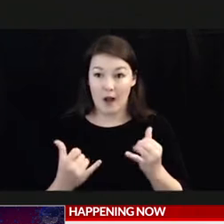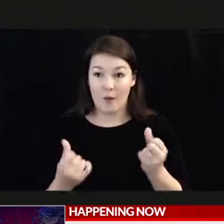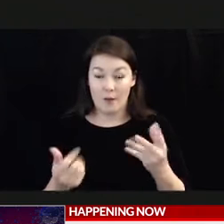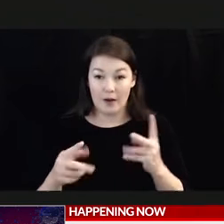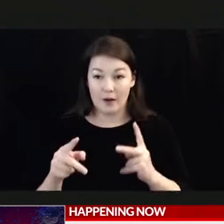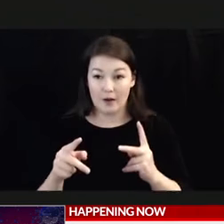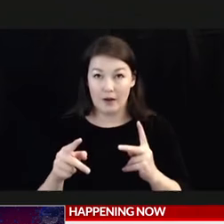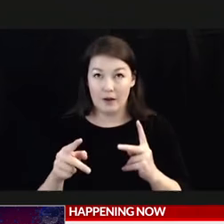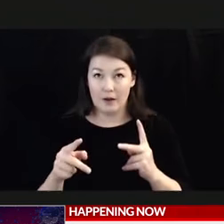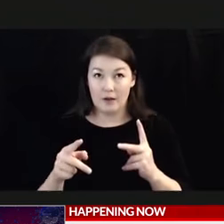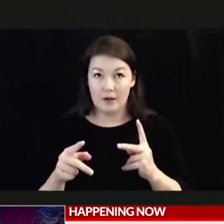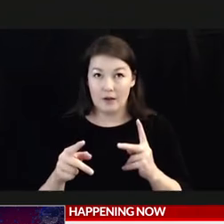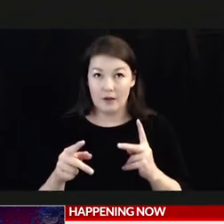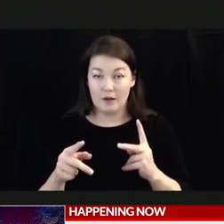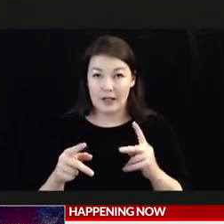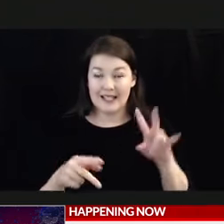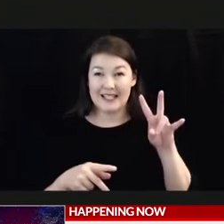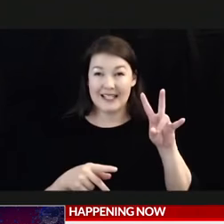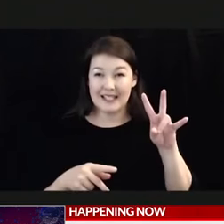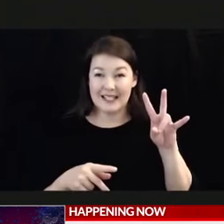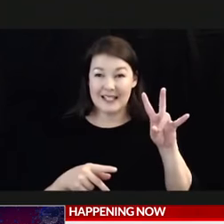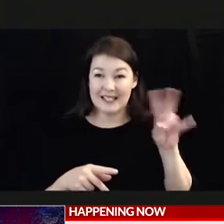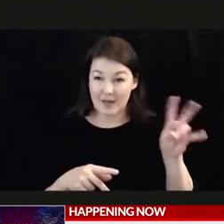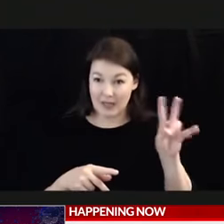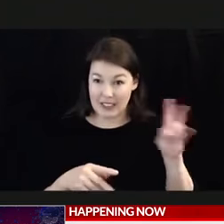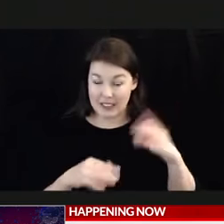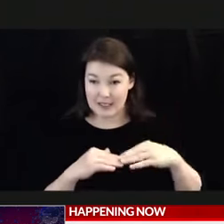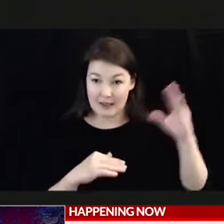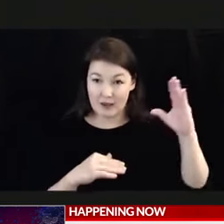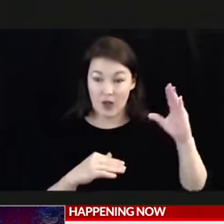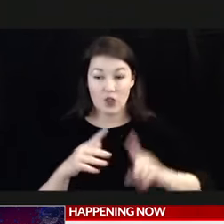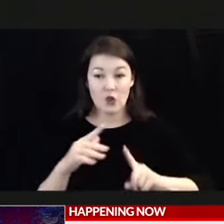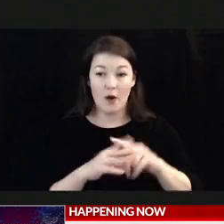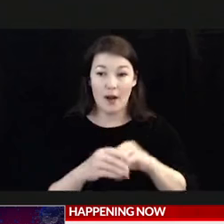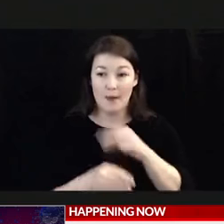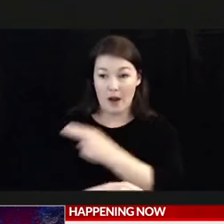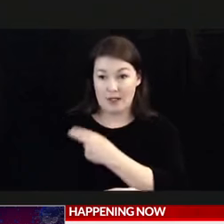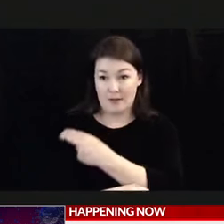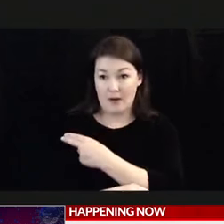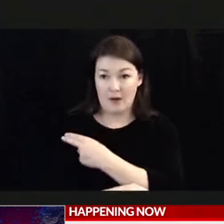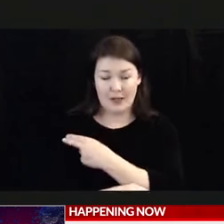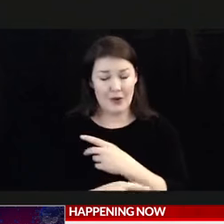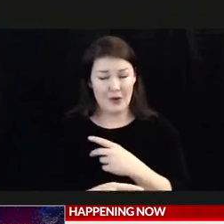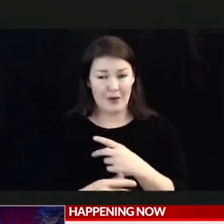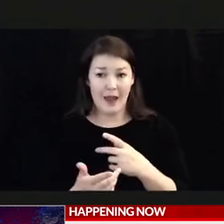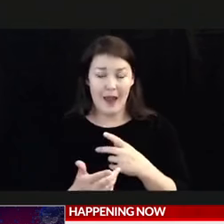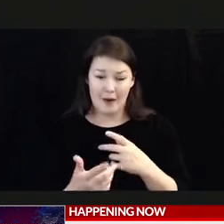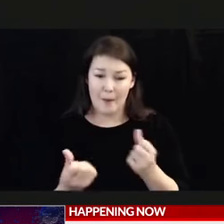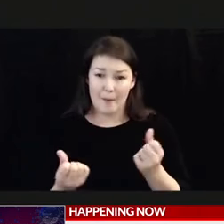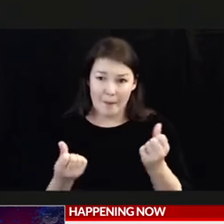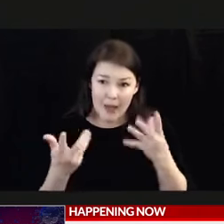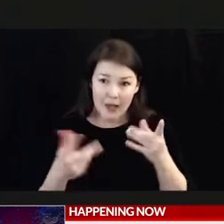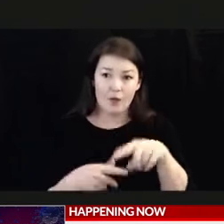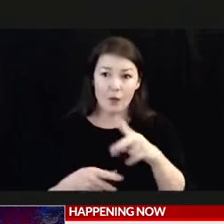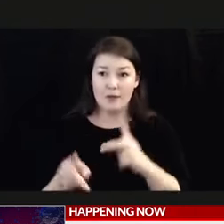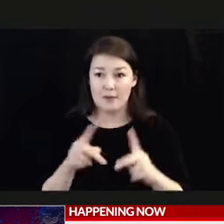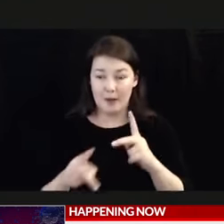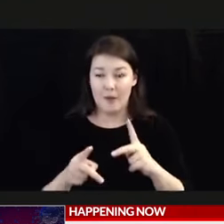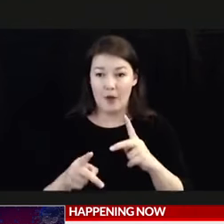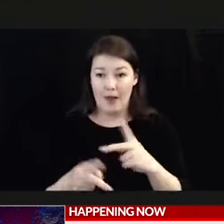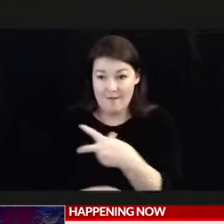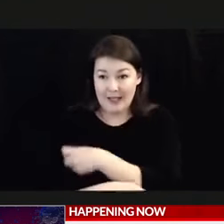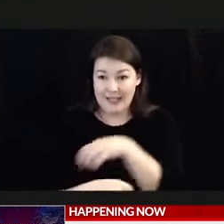by 70-year-old plus people showing up in hospitals, a group that is heavily vaccinated here in